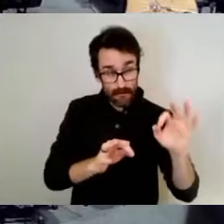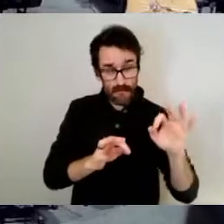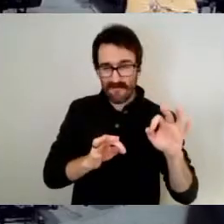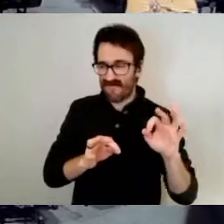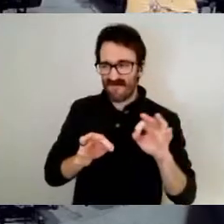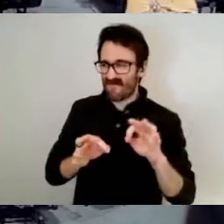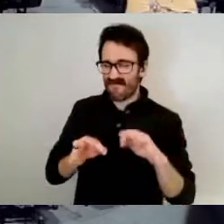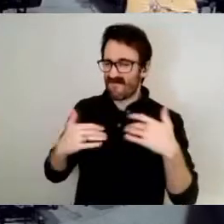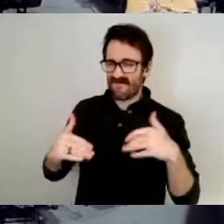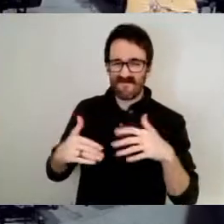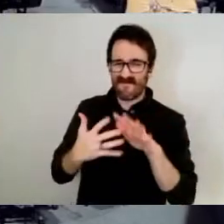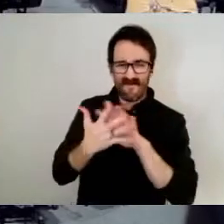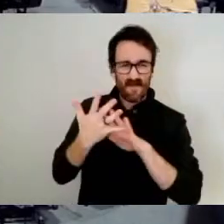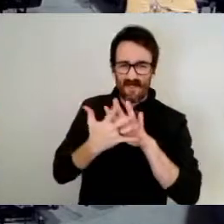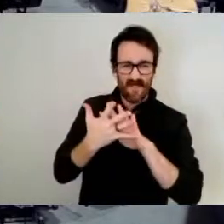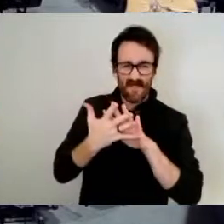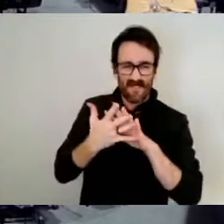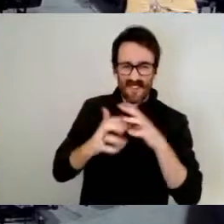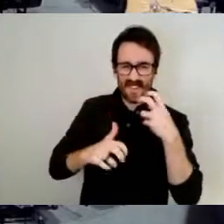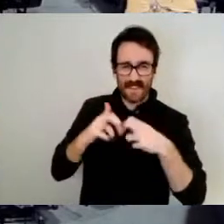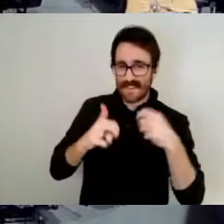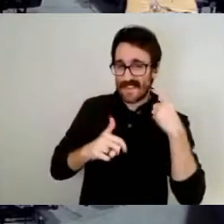TVA.